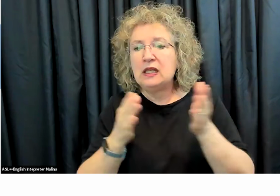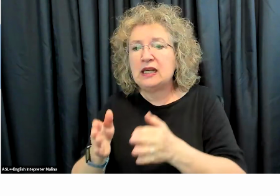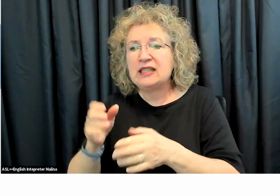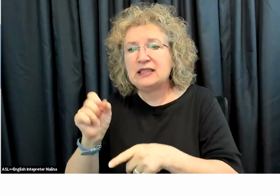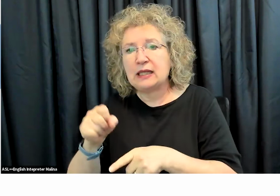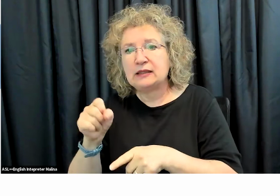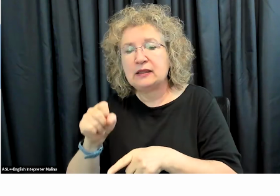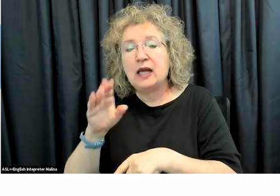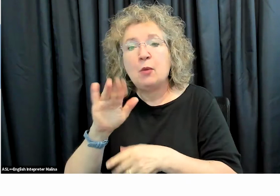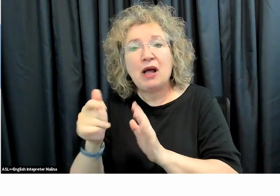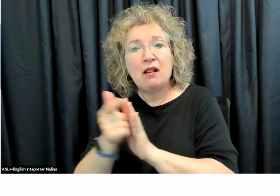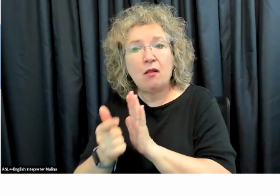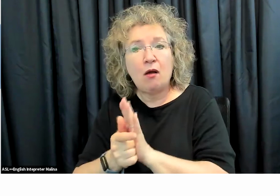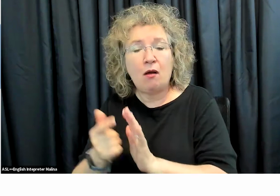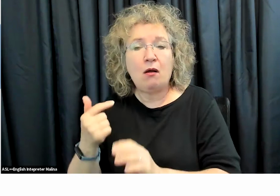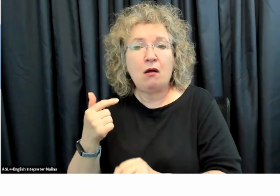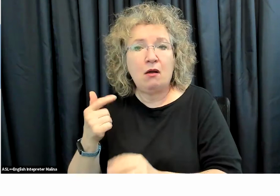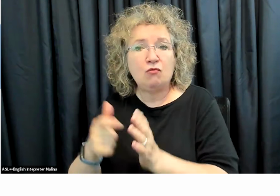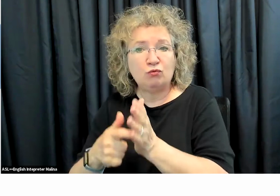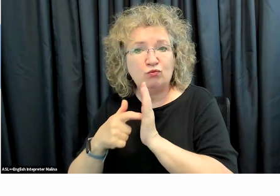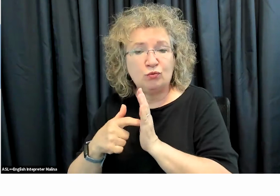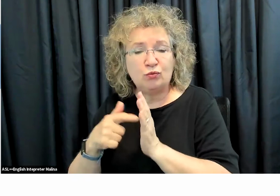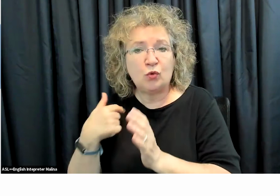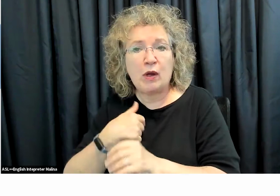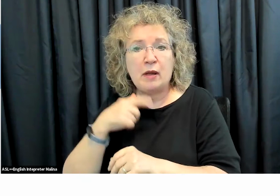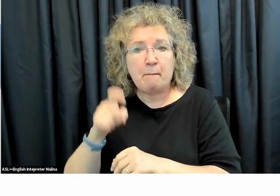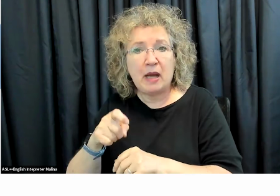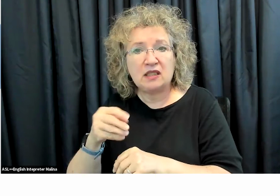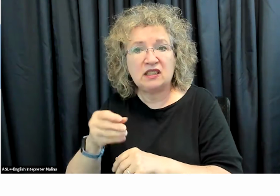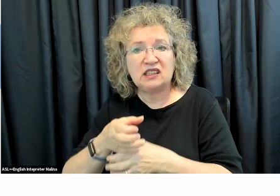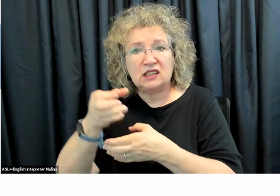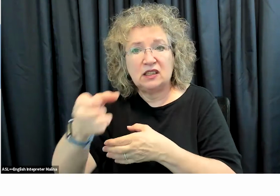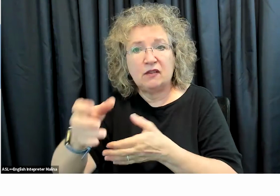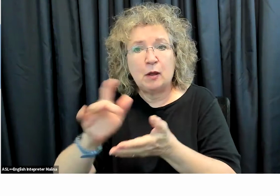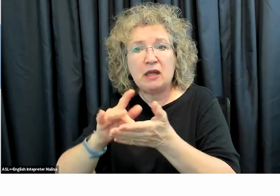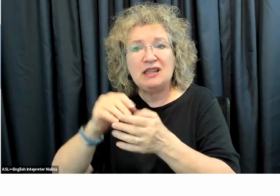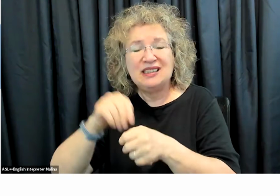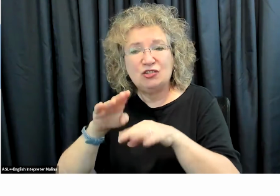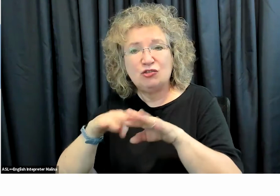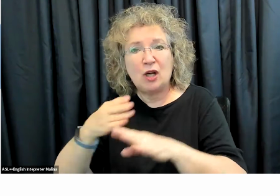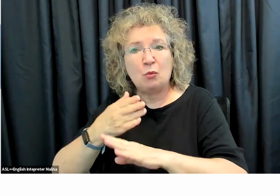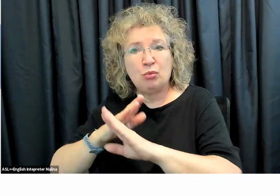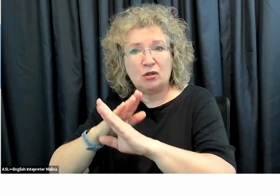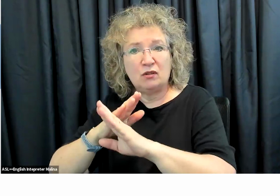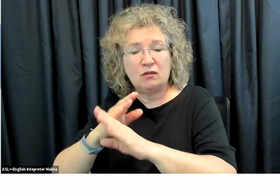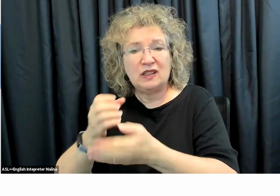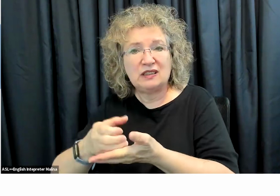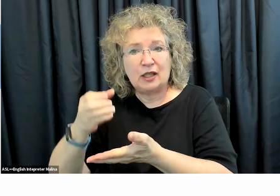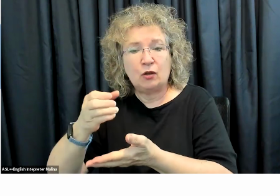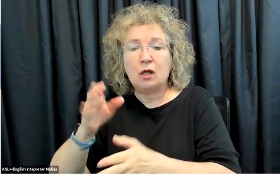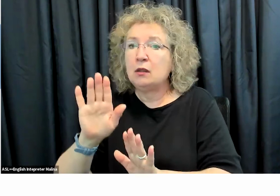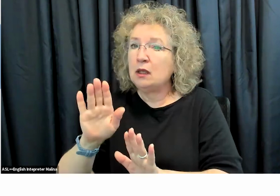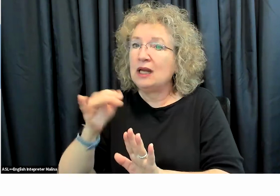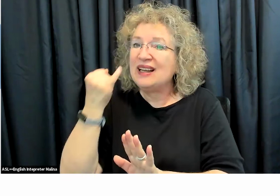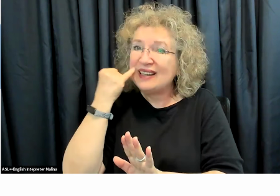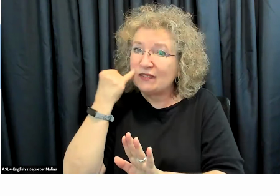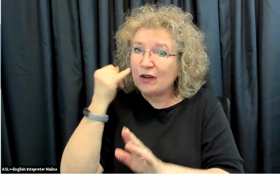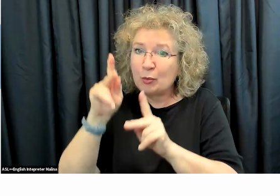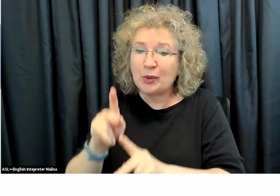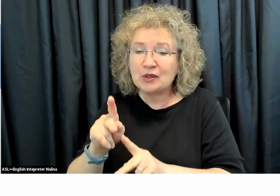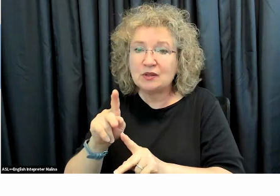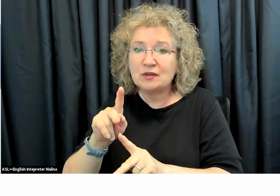Absolutely. By law, we have to dispense medications in childproof containers unless somebody